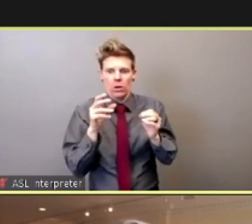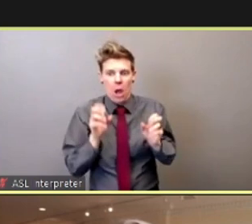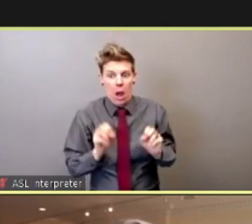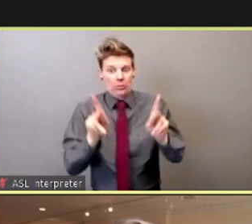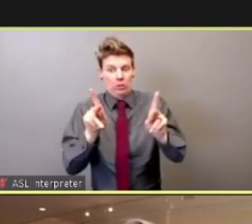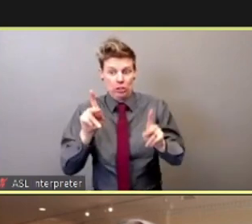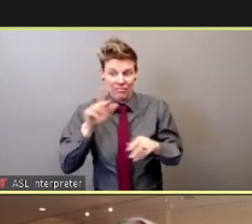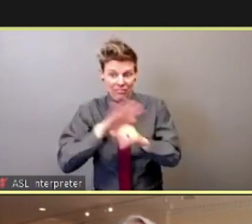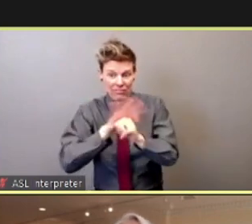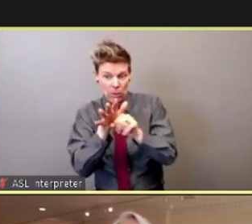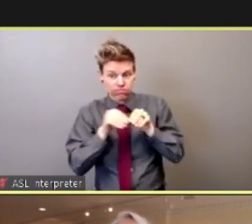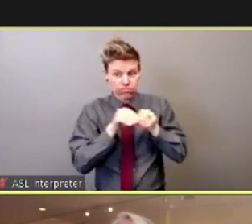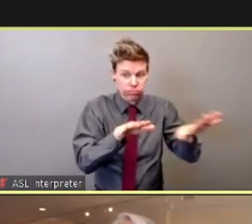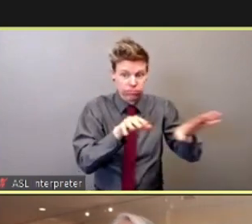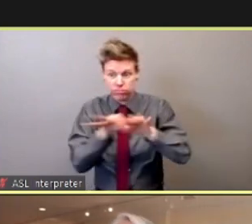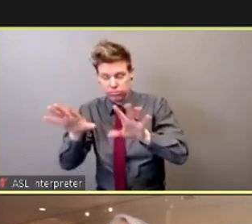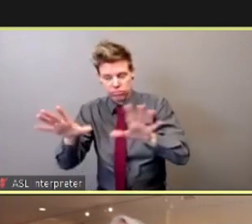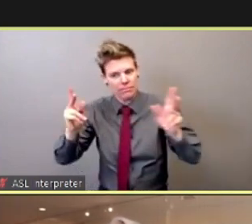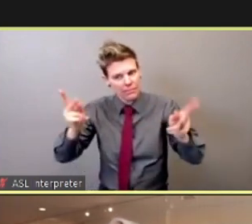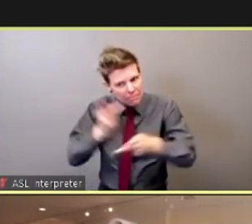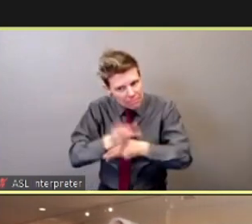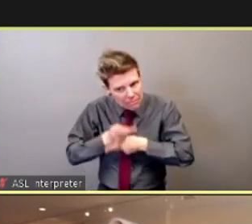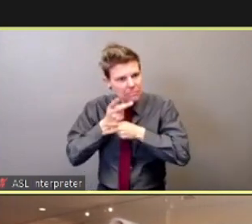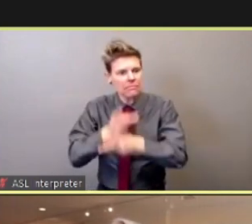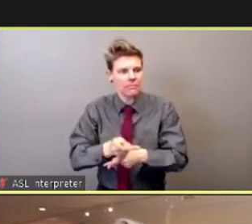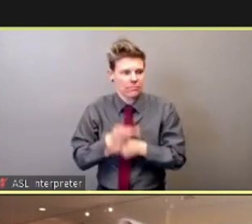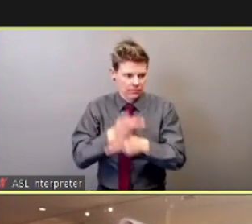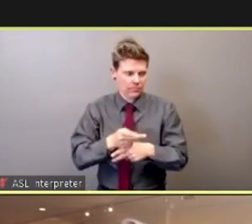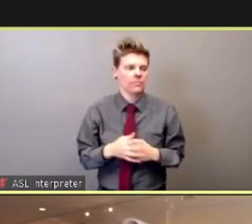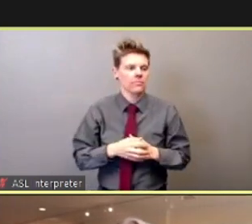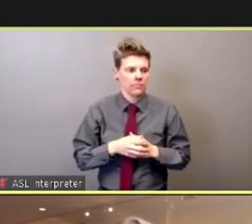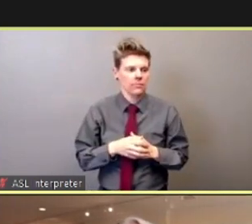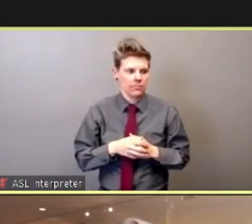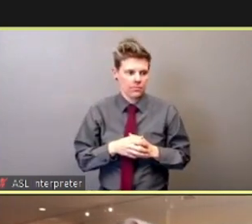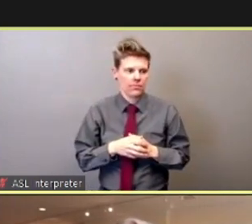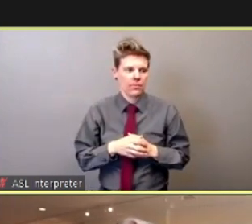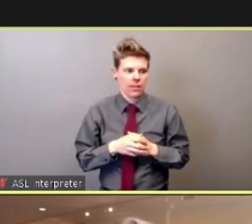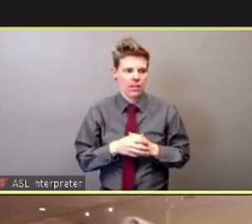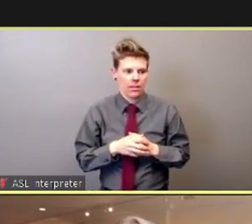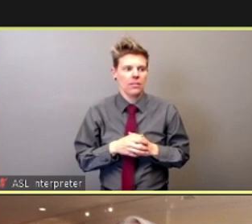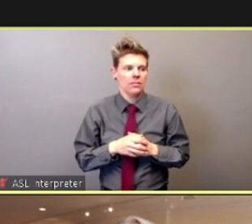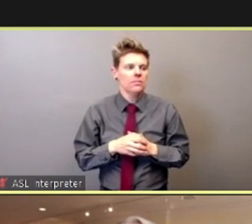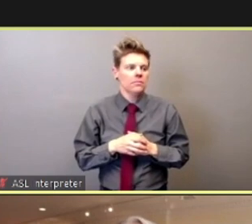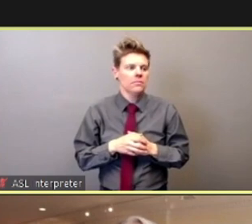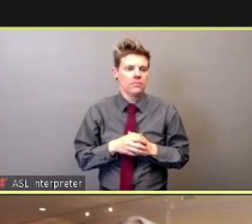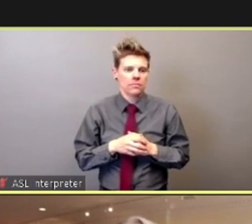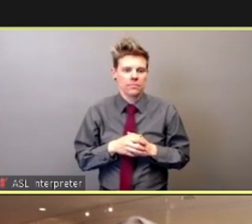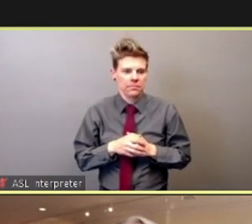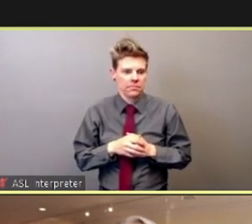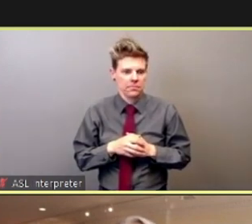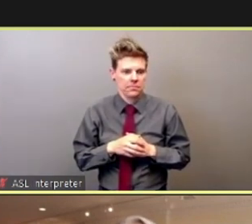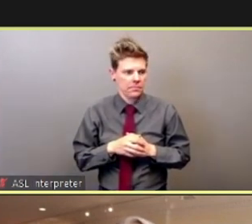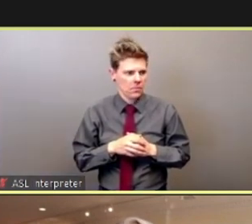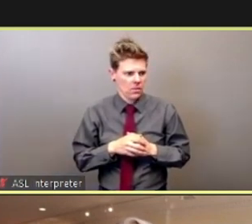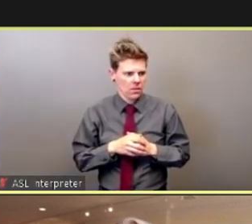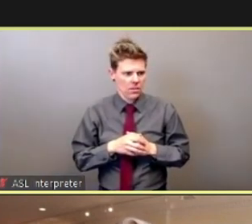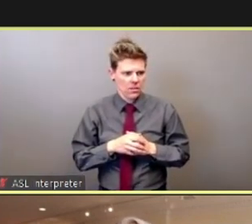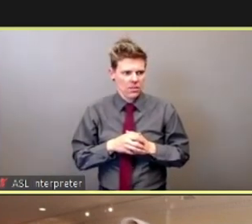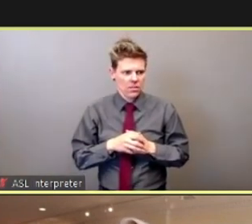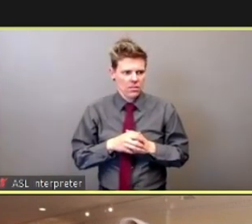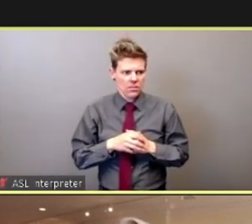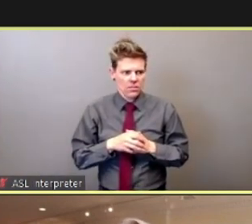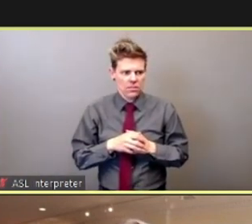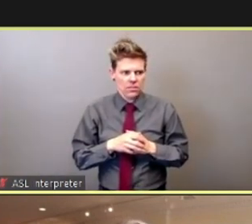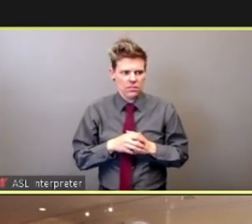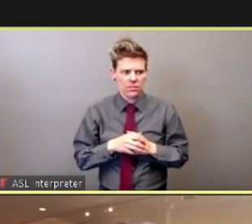if you crush it here, you can expand somewhere else. I do want to point out that closed contact recreational facilities are